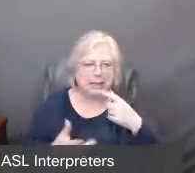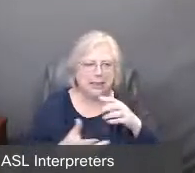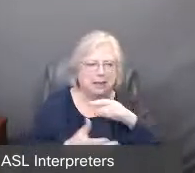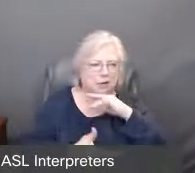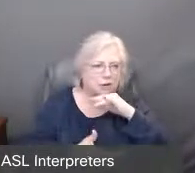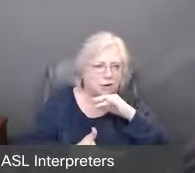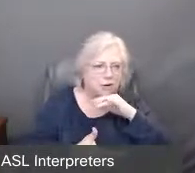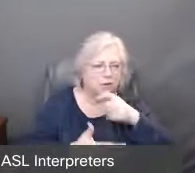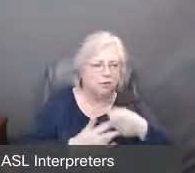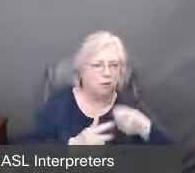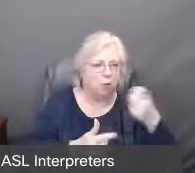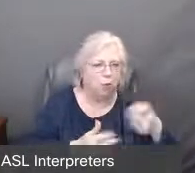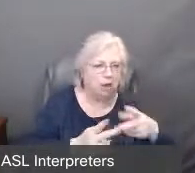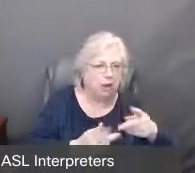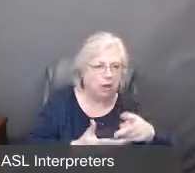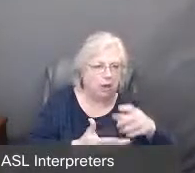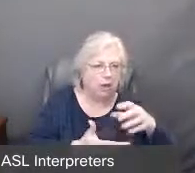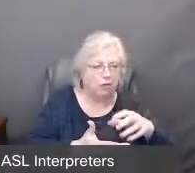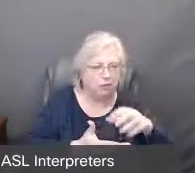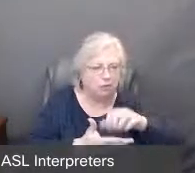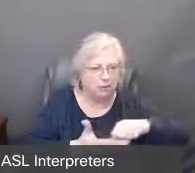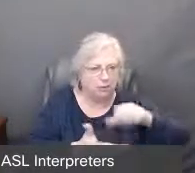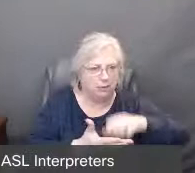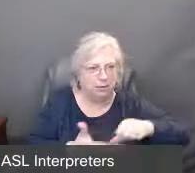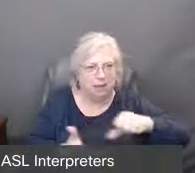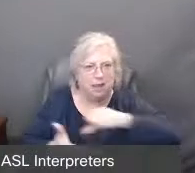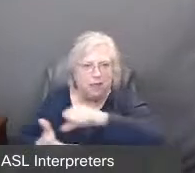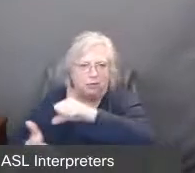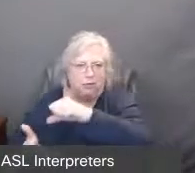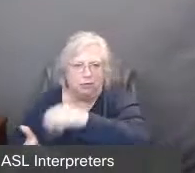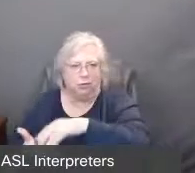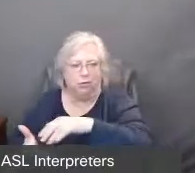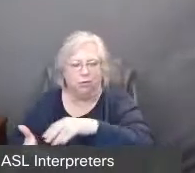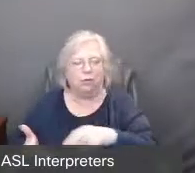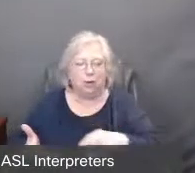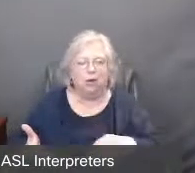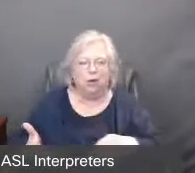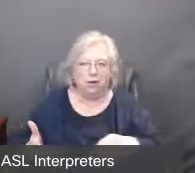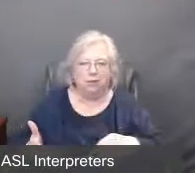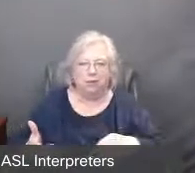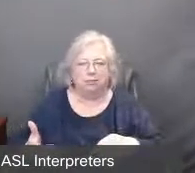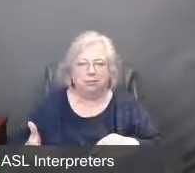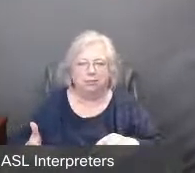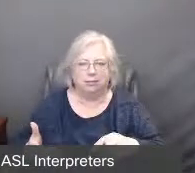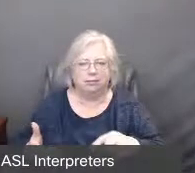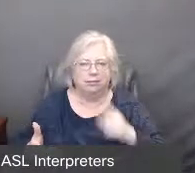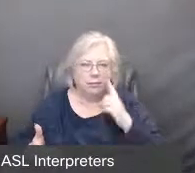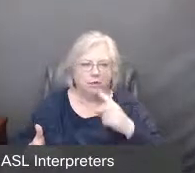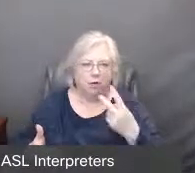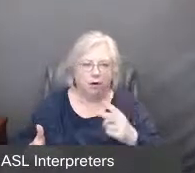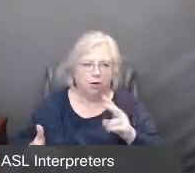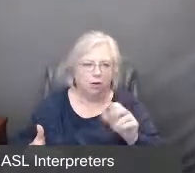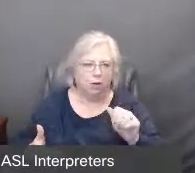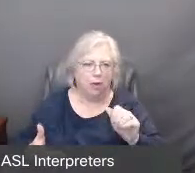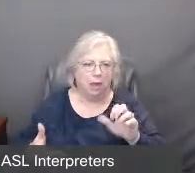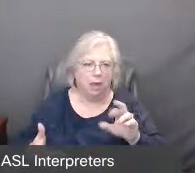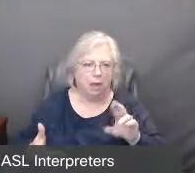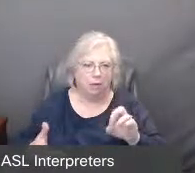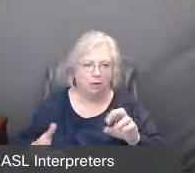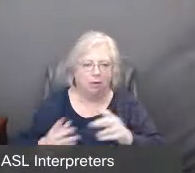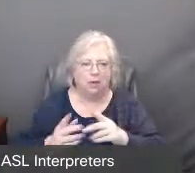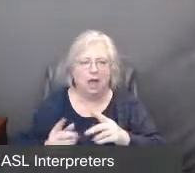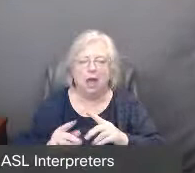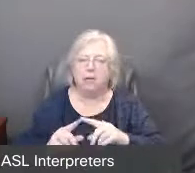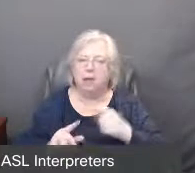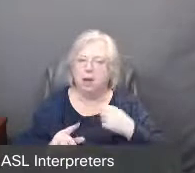dirt from one location on Highway 10 to another just for a 2-acre site. But what I heard from